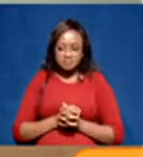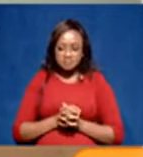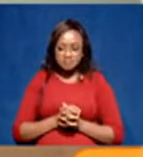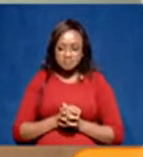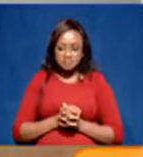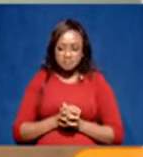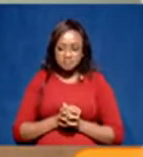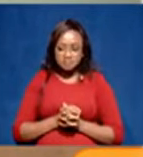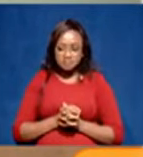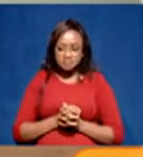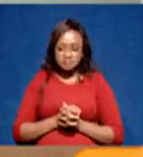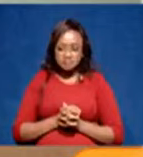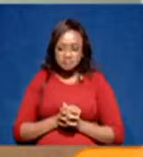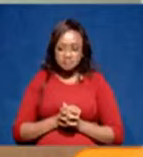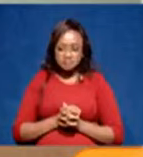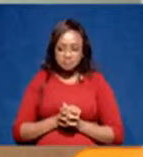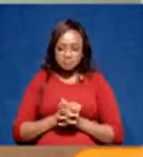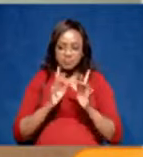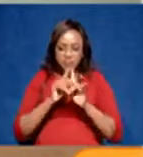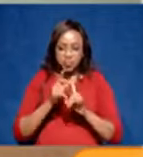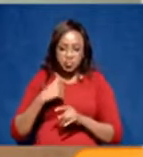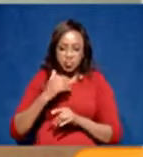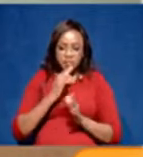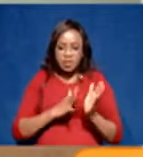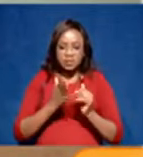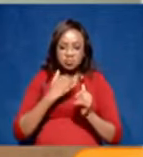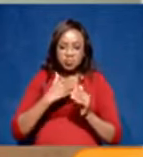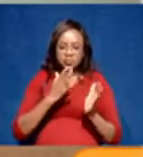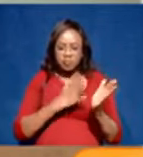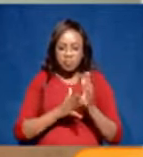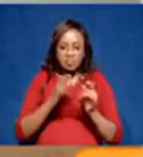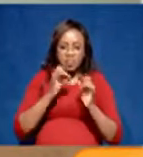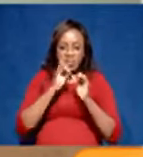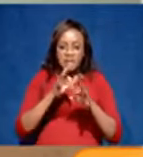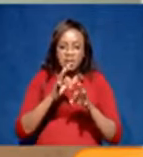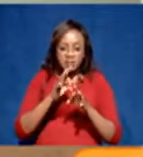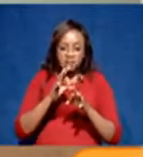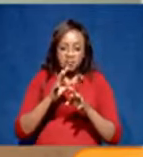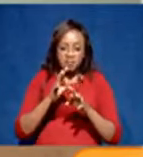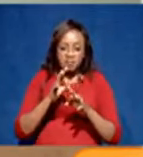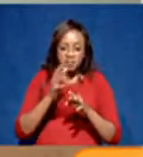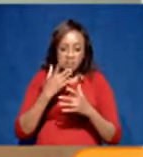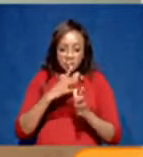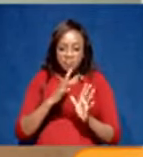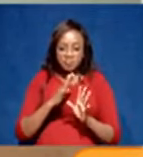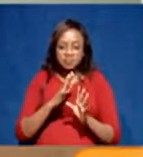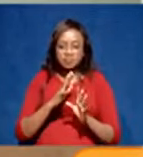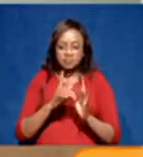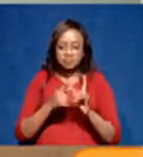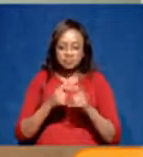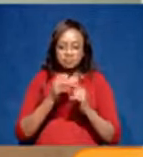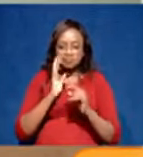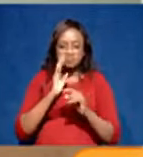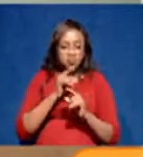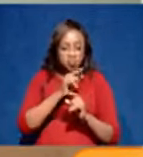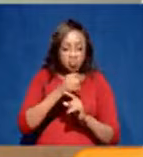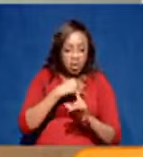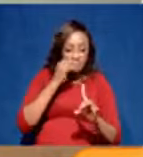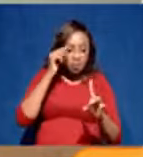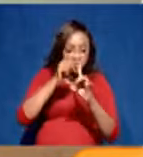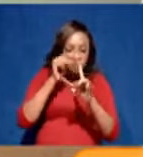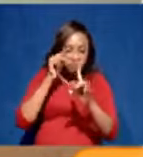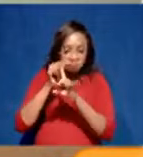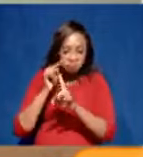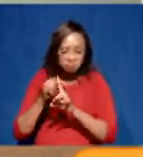that immediately we finish with regulations, we are going to onboard facilities. So we are going to take them through a criteria of checking, do you have